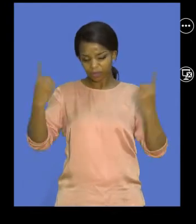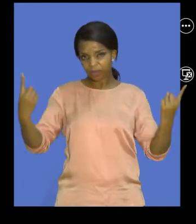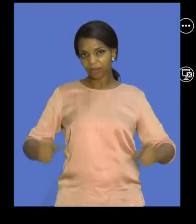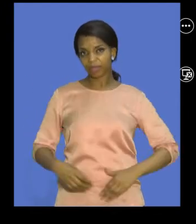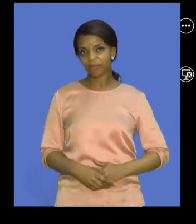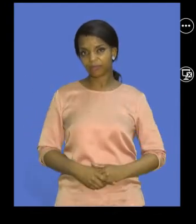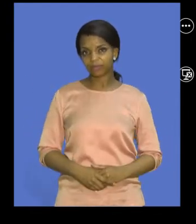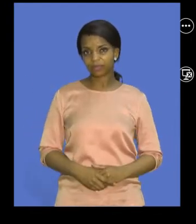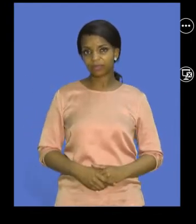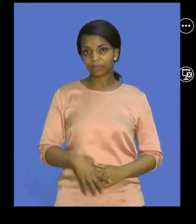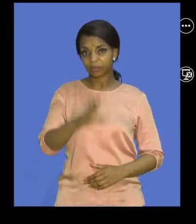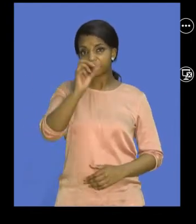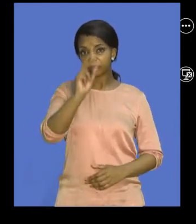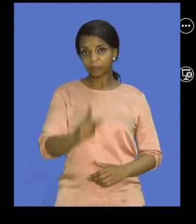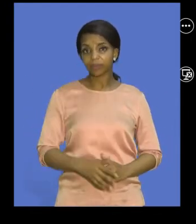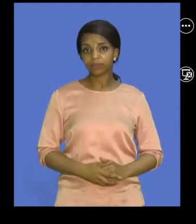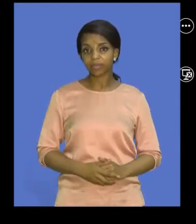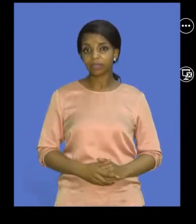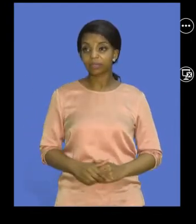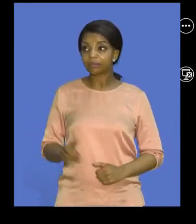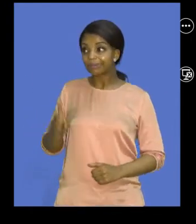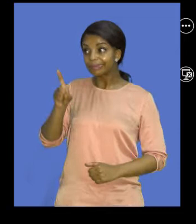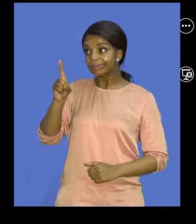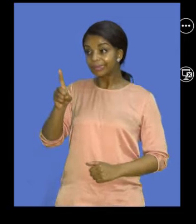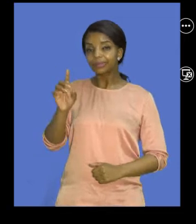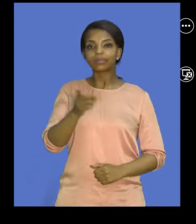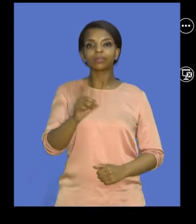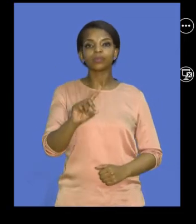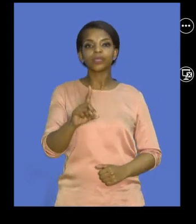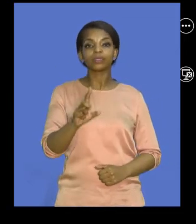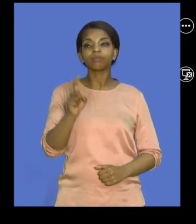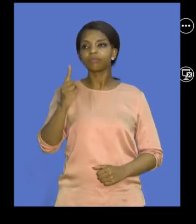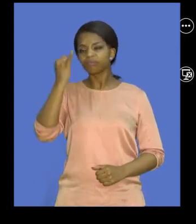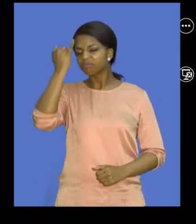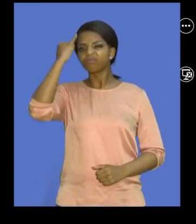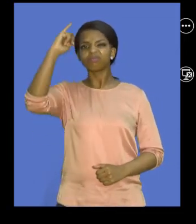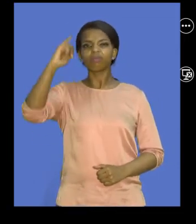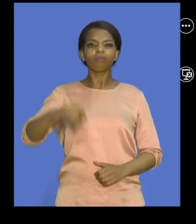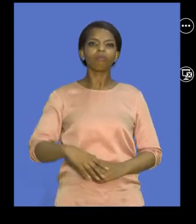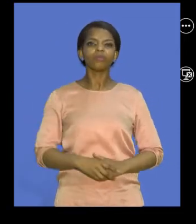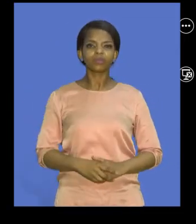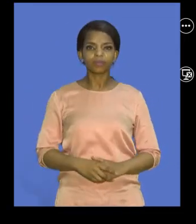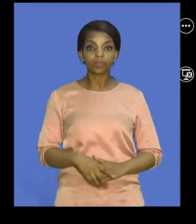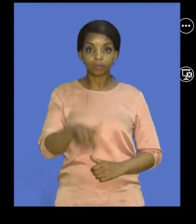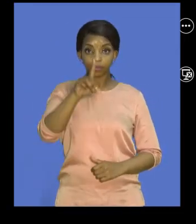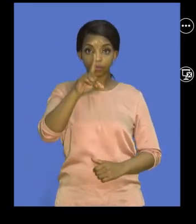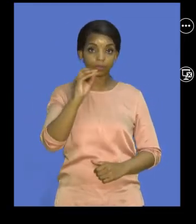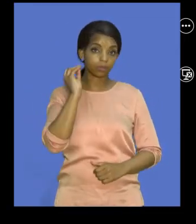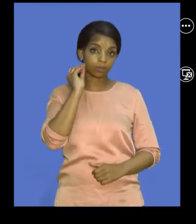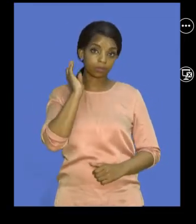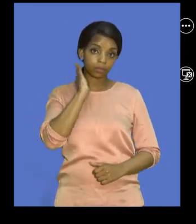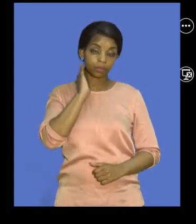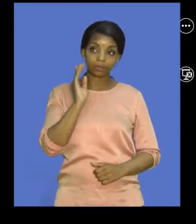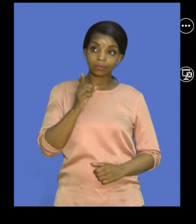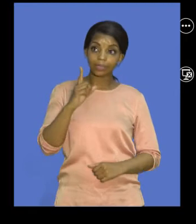G, okay? This is the constant, okay? And take note, this is different from the other G,